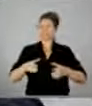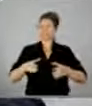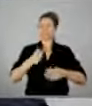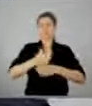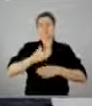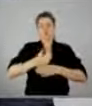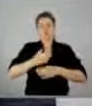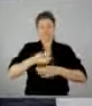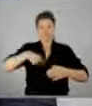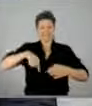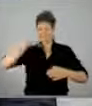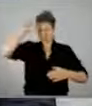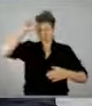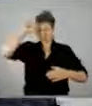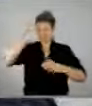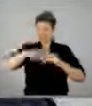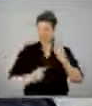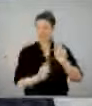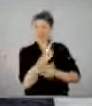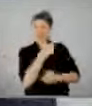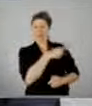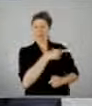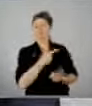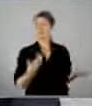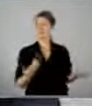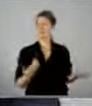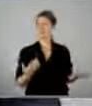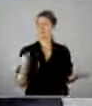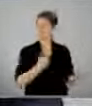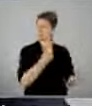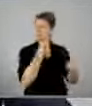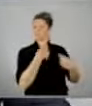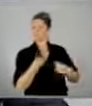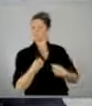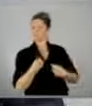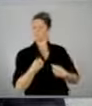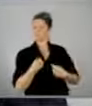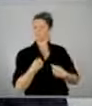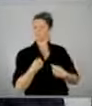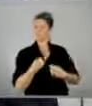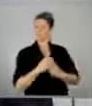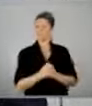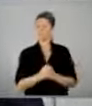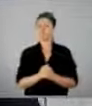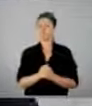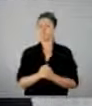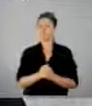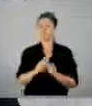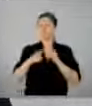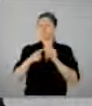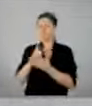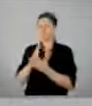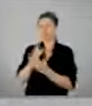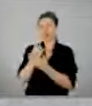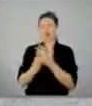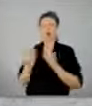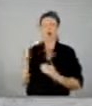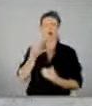my understanding is that that precise matter was within the last couple of weeks. Can I ask an eye out in the last